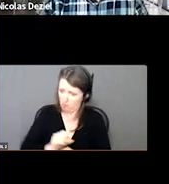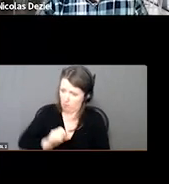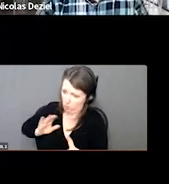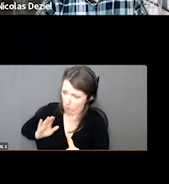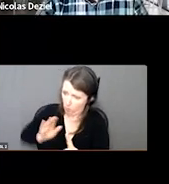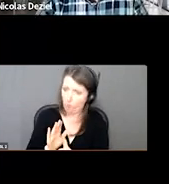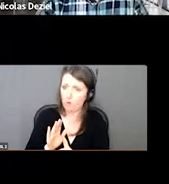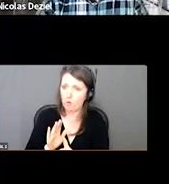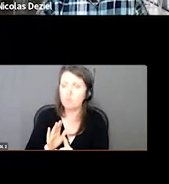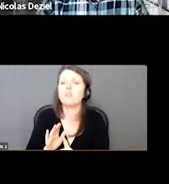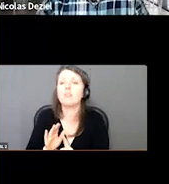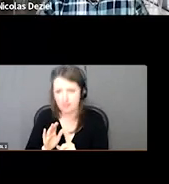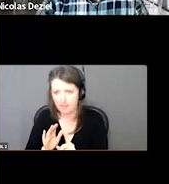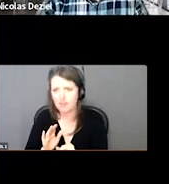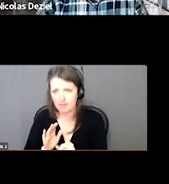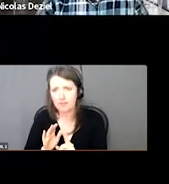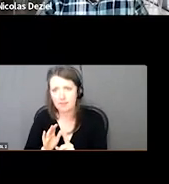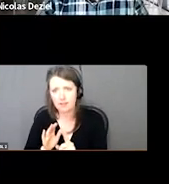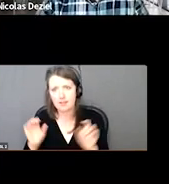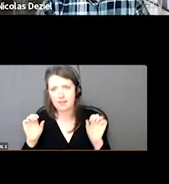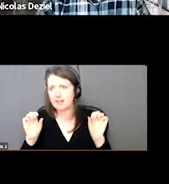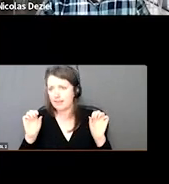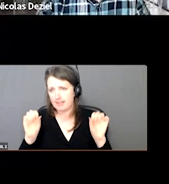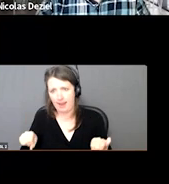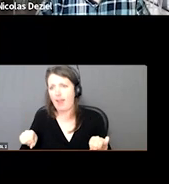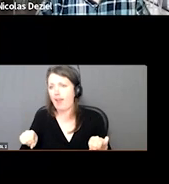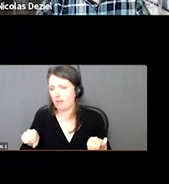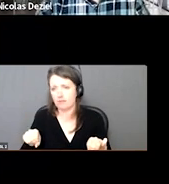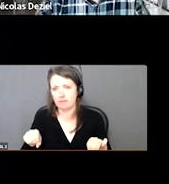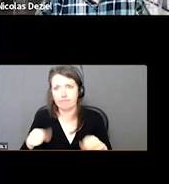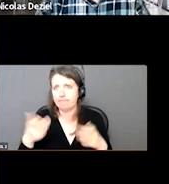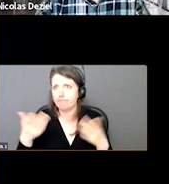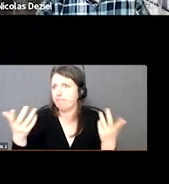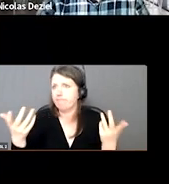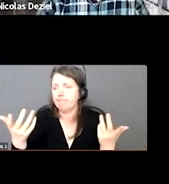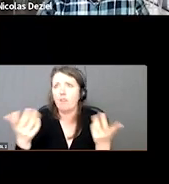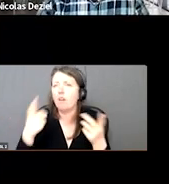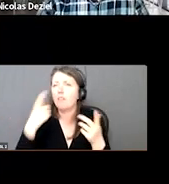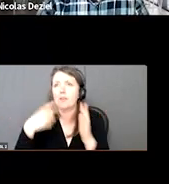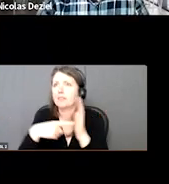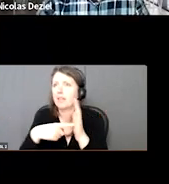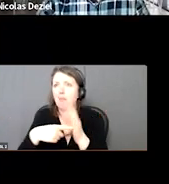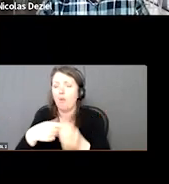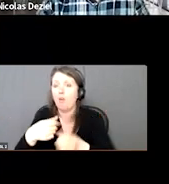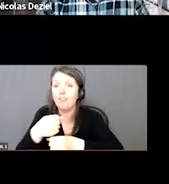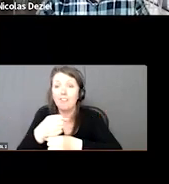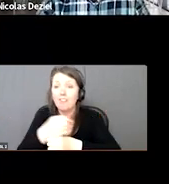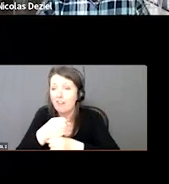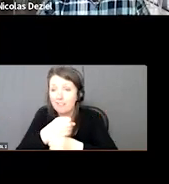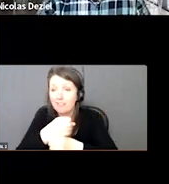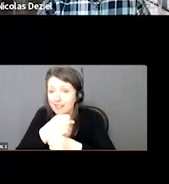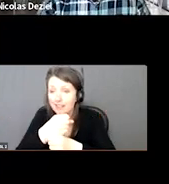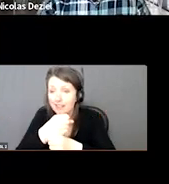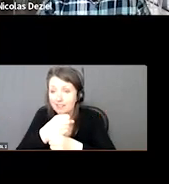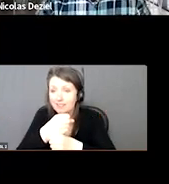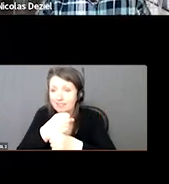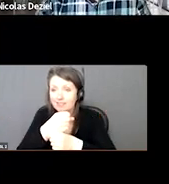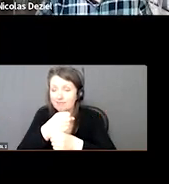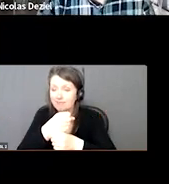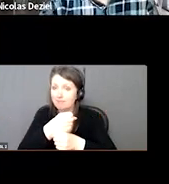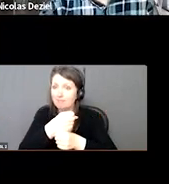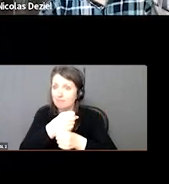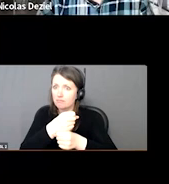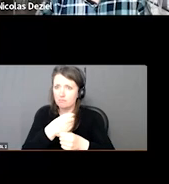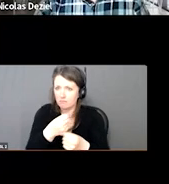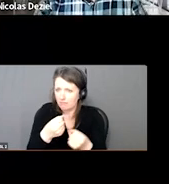method. I mean, there's been a lot of, even how we make coffee. If I go to a very easy example, making coffee, there's many ways one can